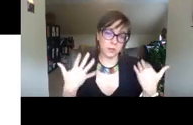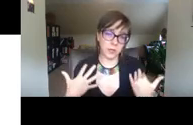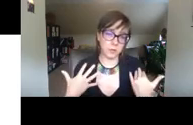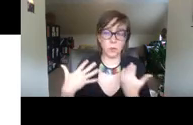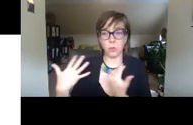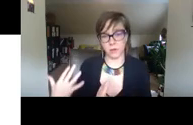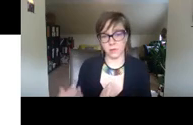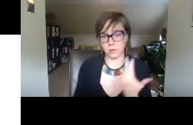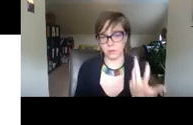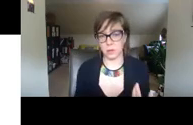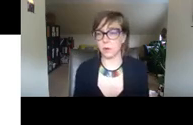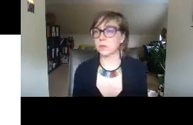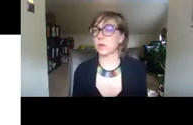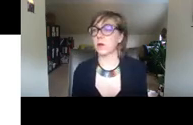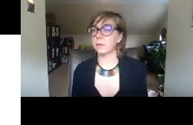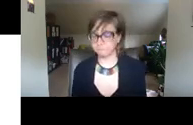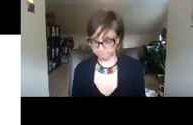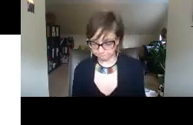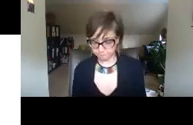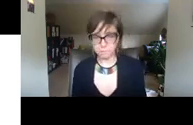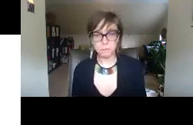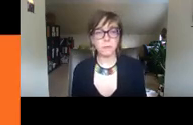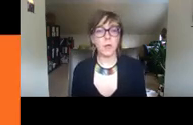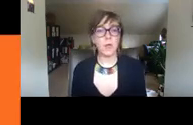reflecting yourself or with others about what's going on.